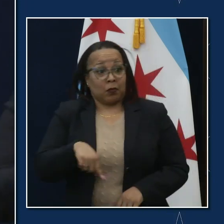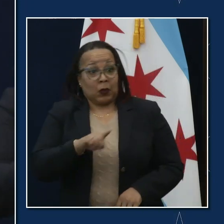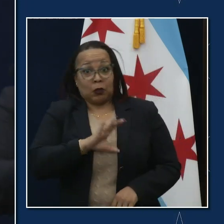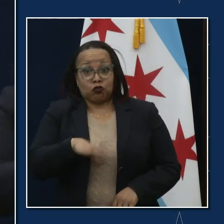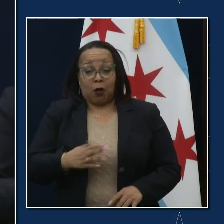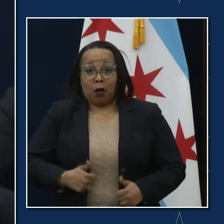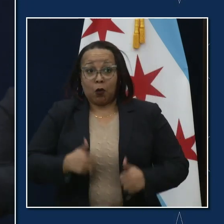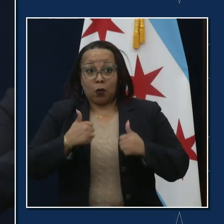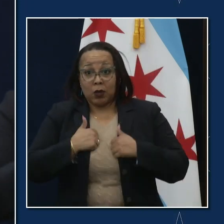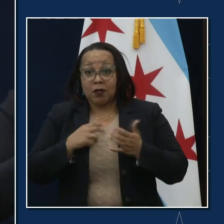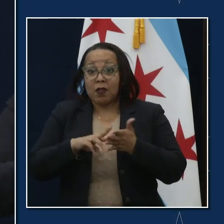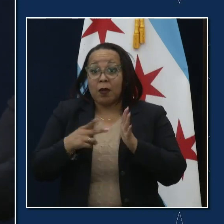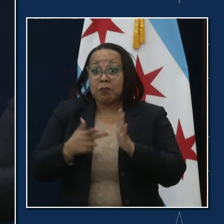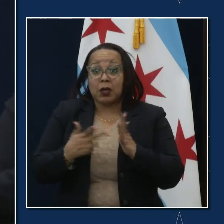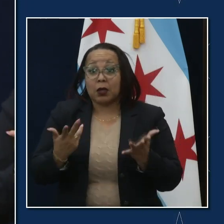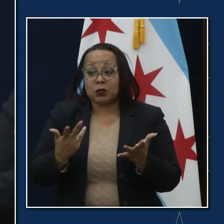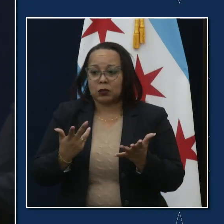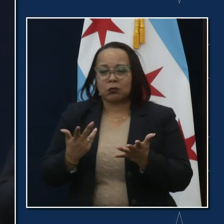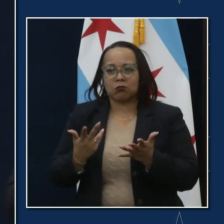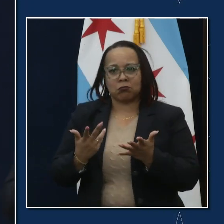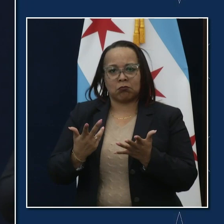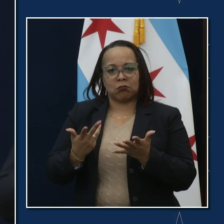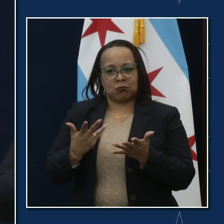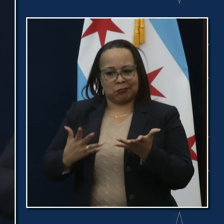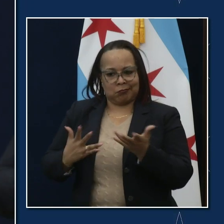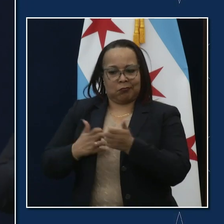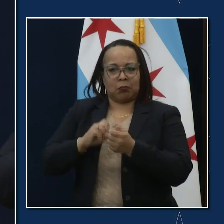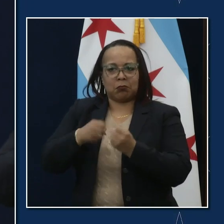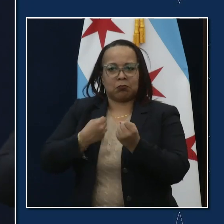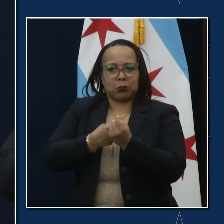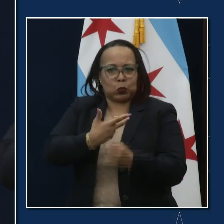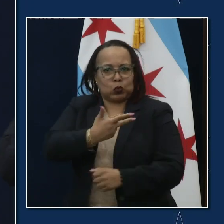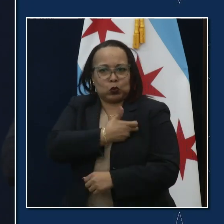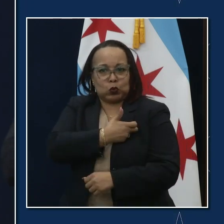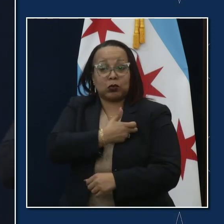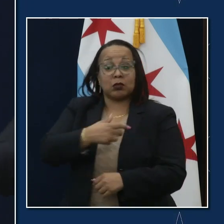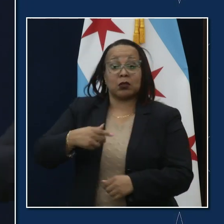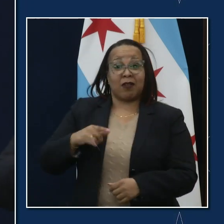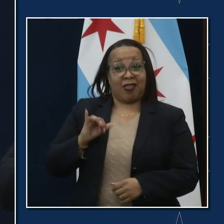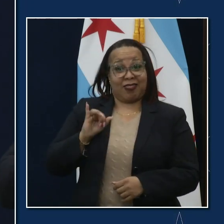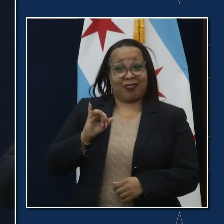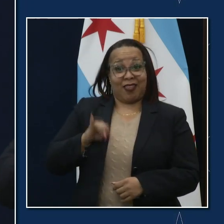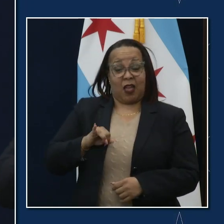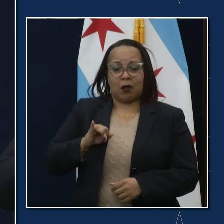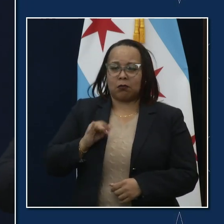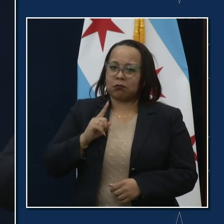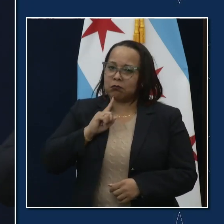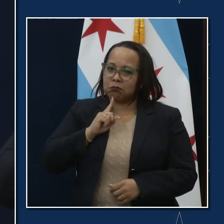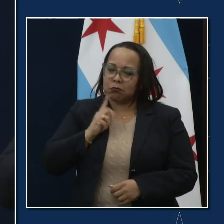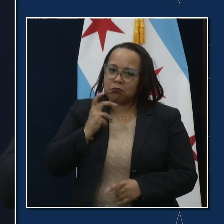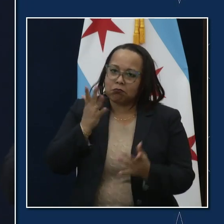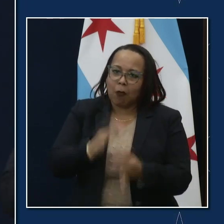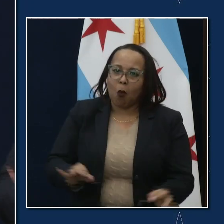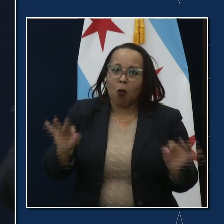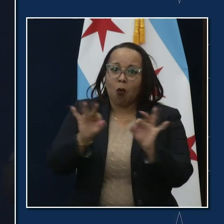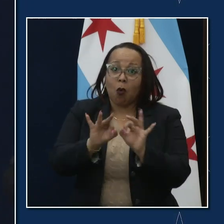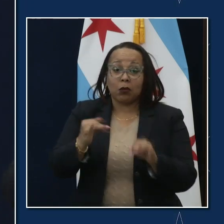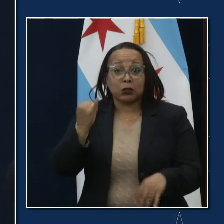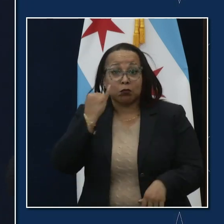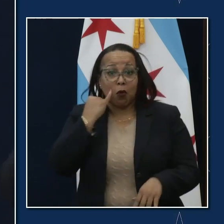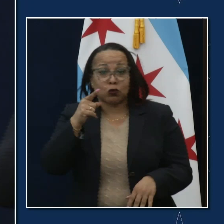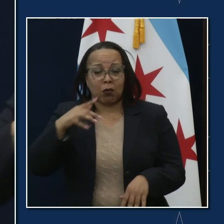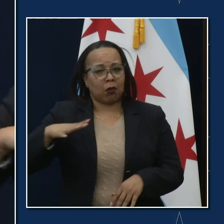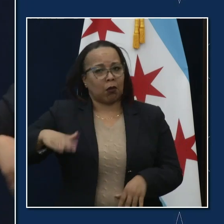also means getting new updated boosters. That booster, as I said, is incredibly important. And if you haven't had